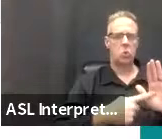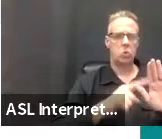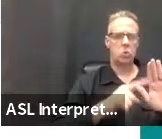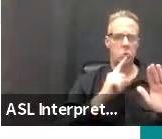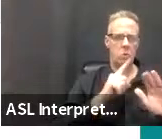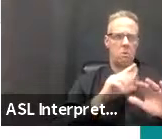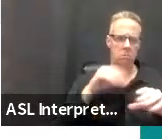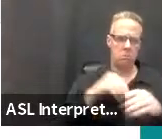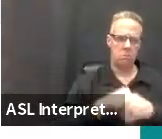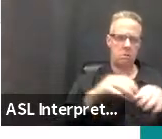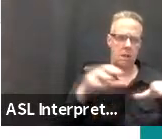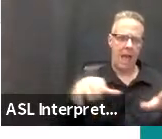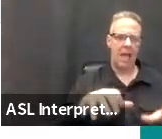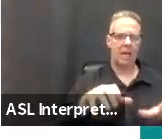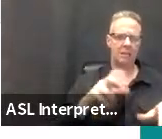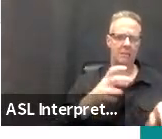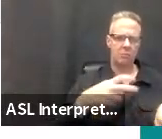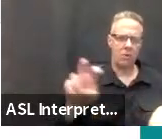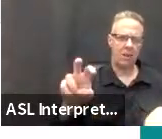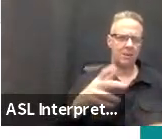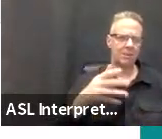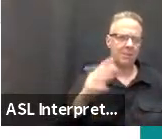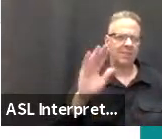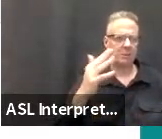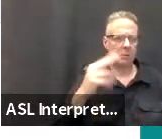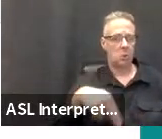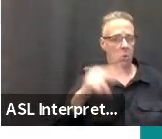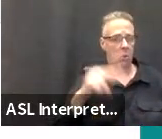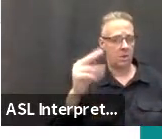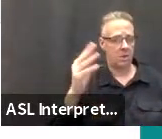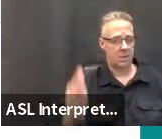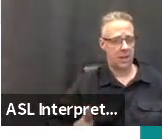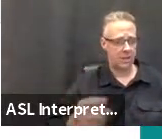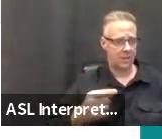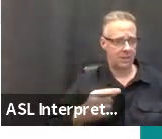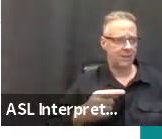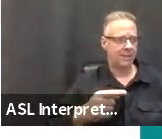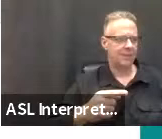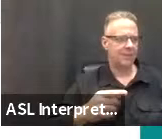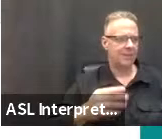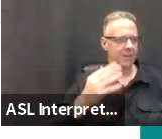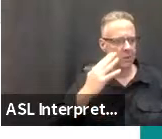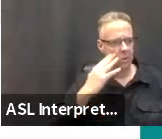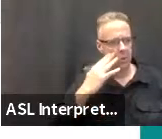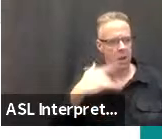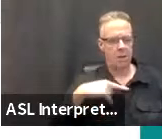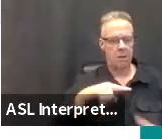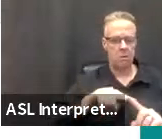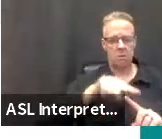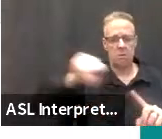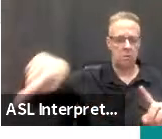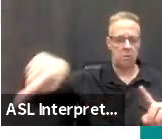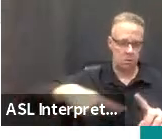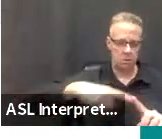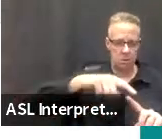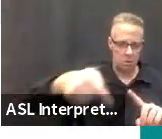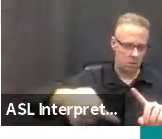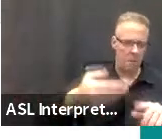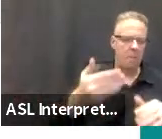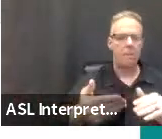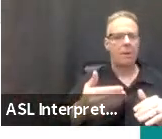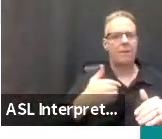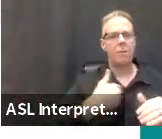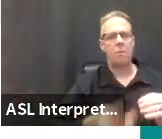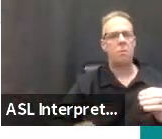use. It would seem to me that on the north side, instead of having it curly Q or corkscrew, there may be an opportunity to